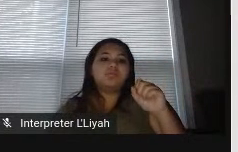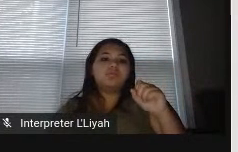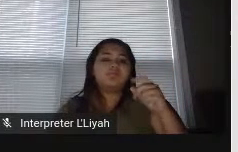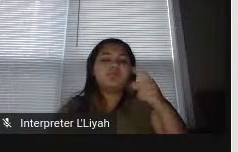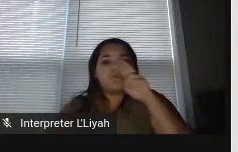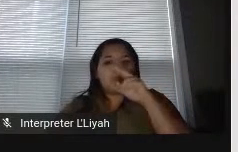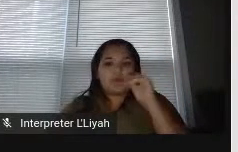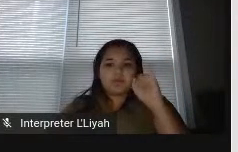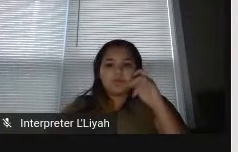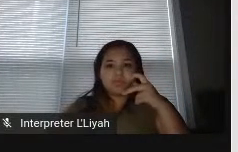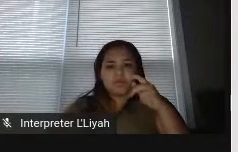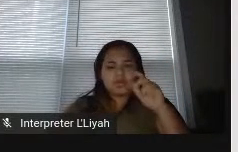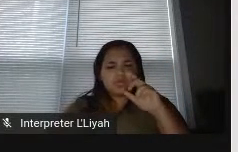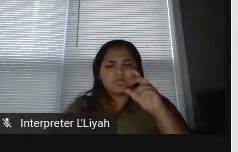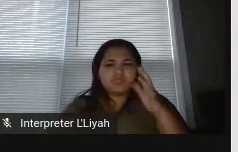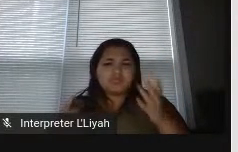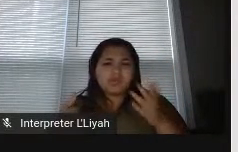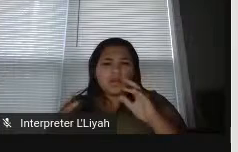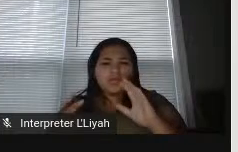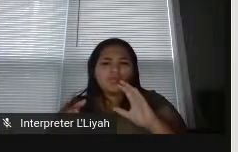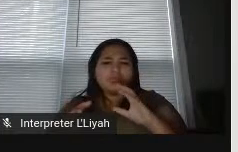IEP, it sort of creates a barrier.